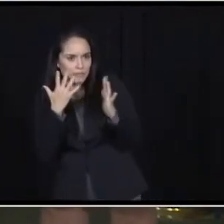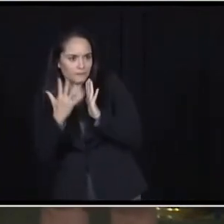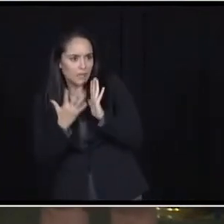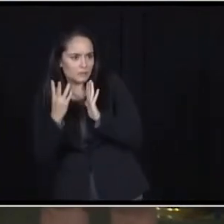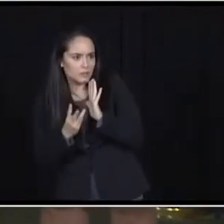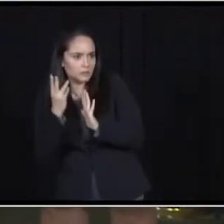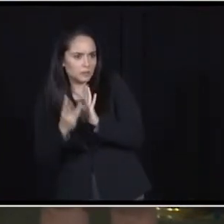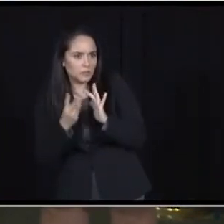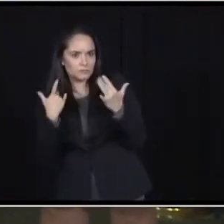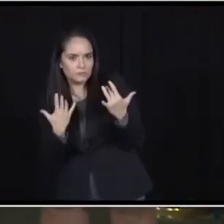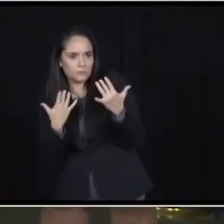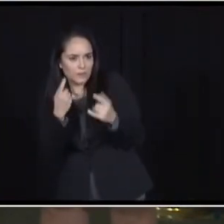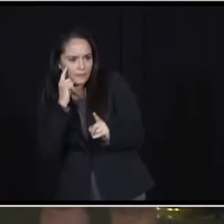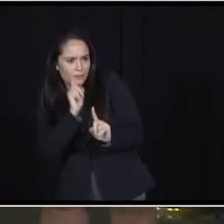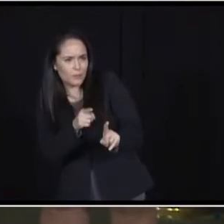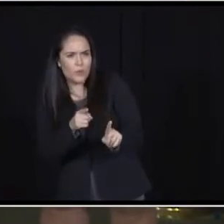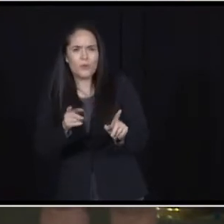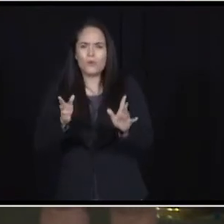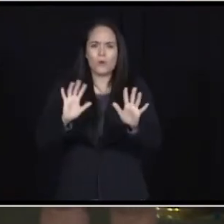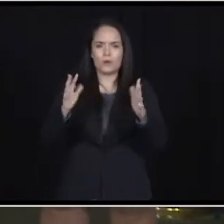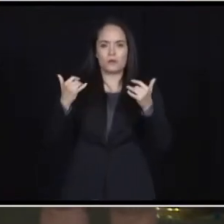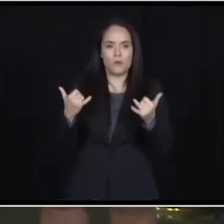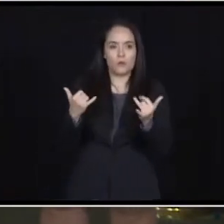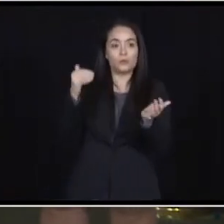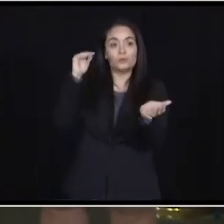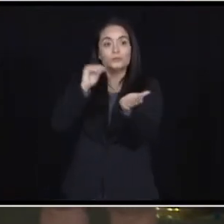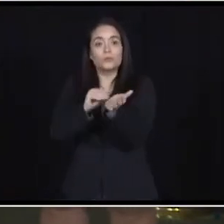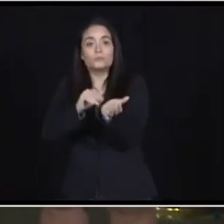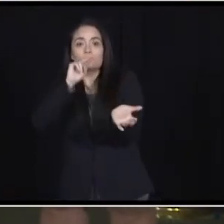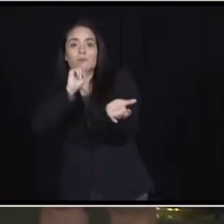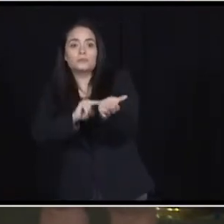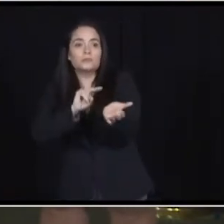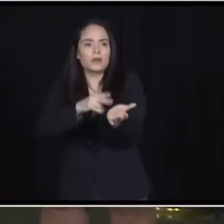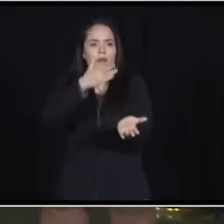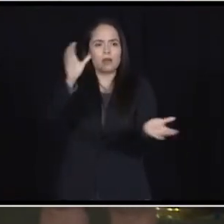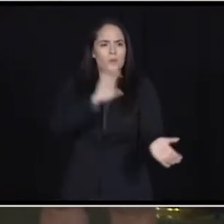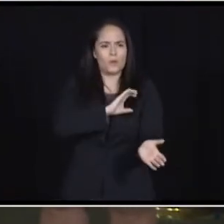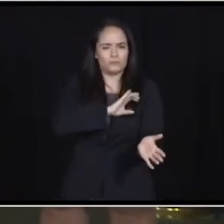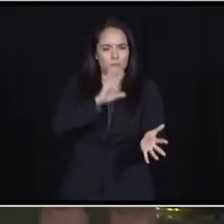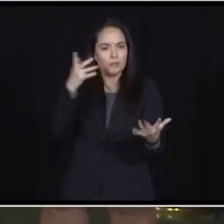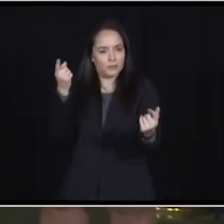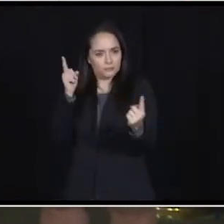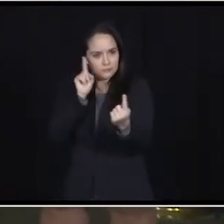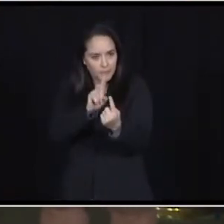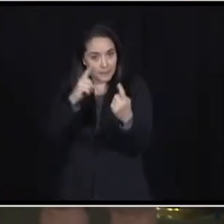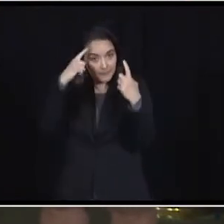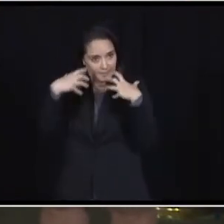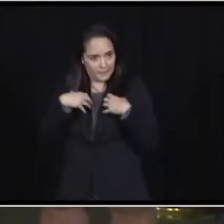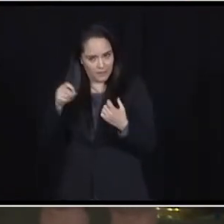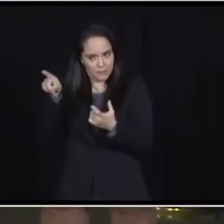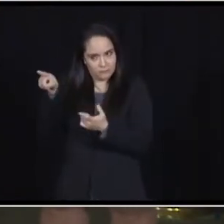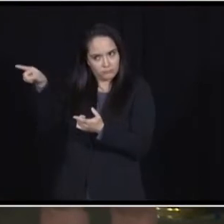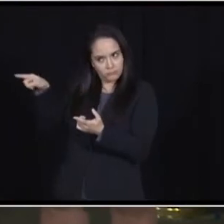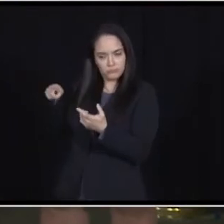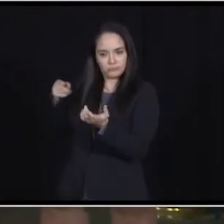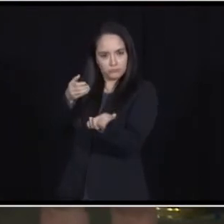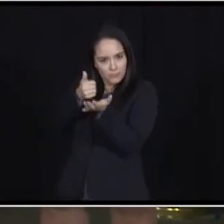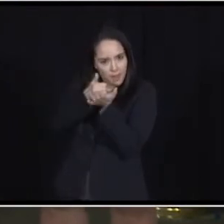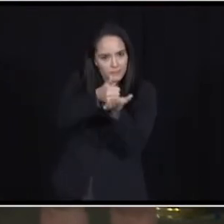health specialist, rather than a doctor or a nurse or a first responder, stands ready to help that person.